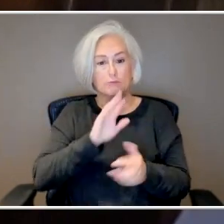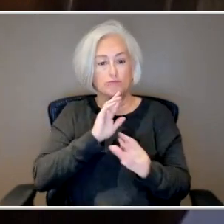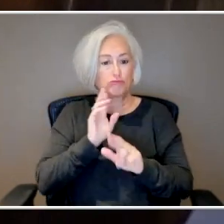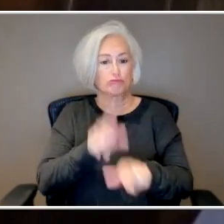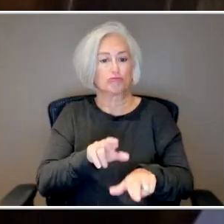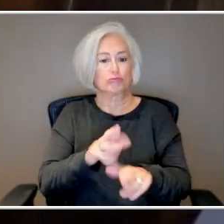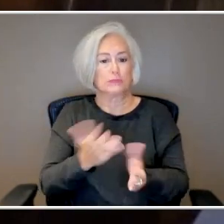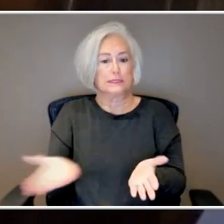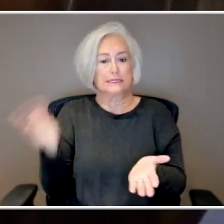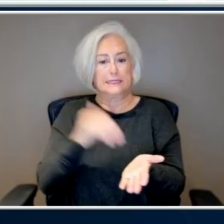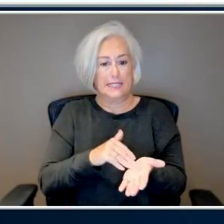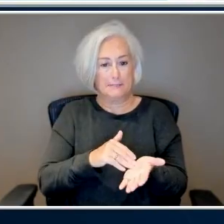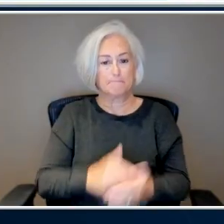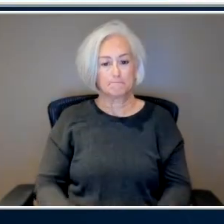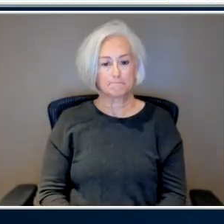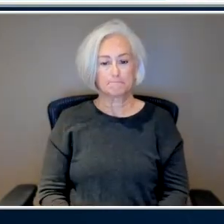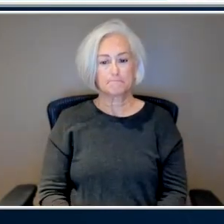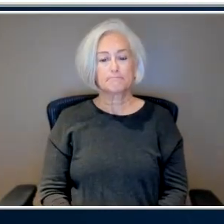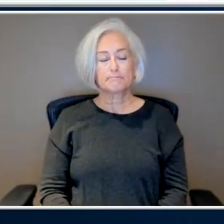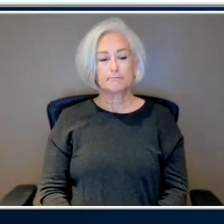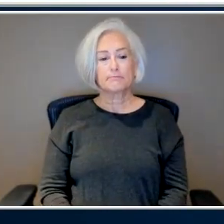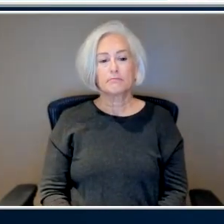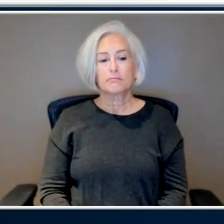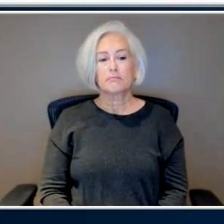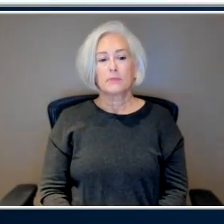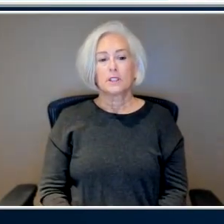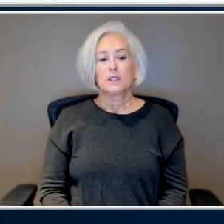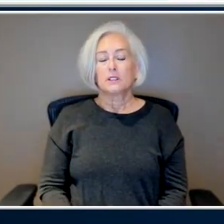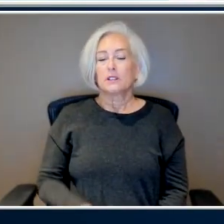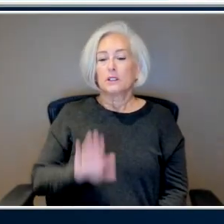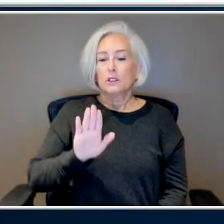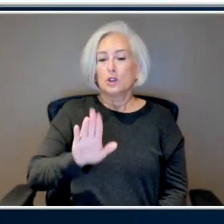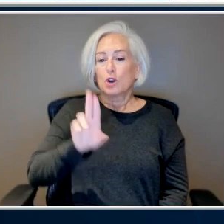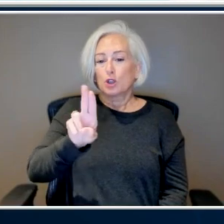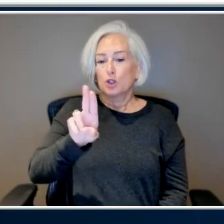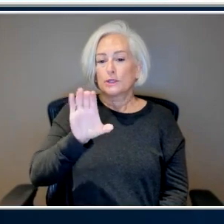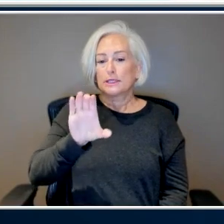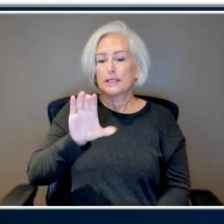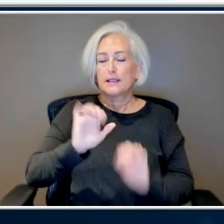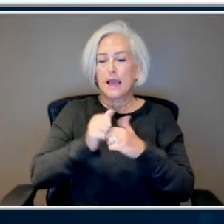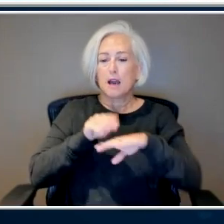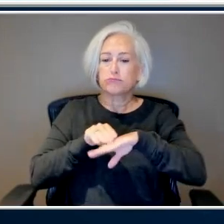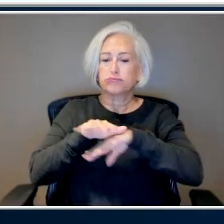thought. So how is your UC affecting your day-to-day life?